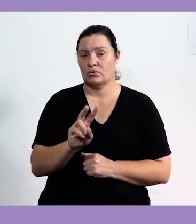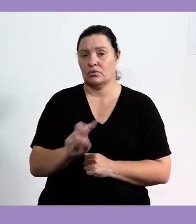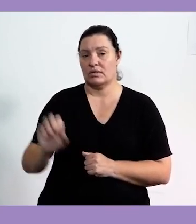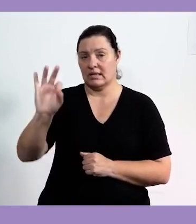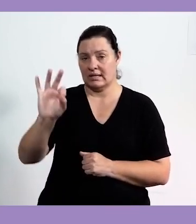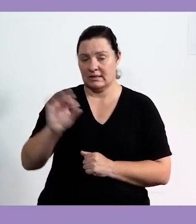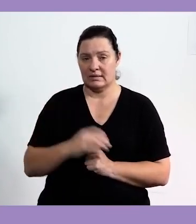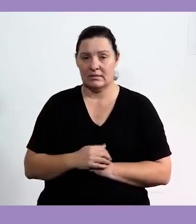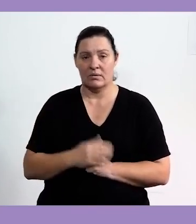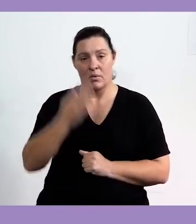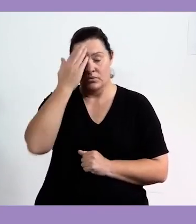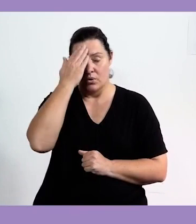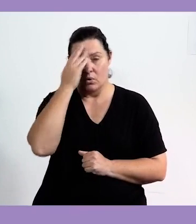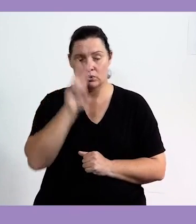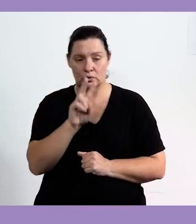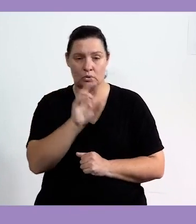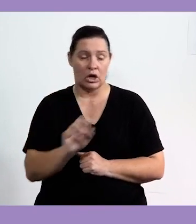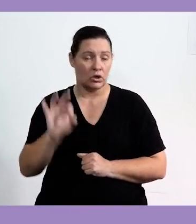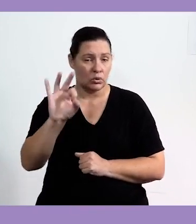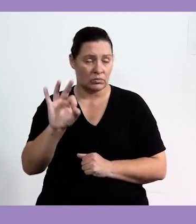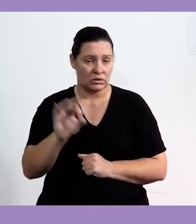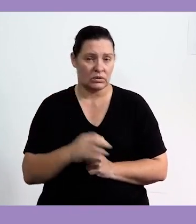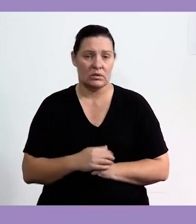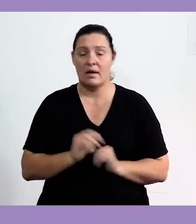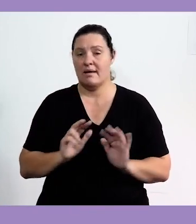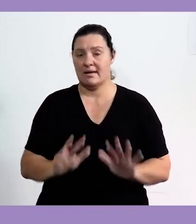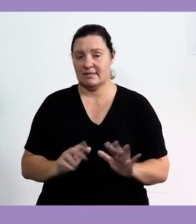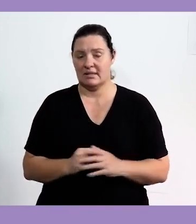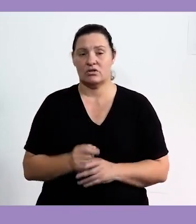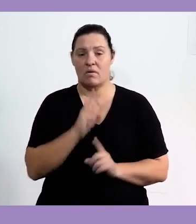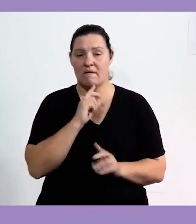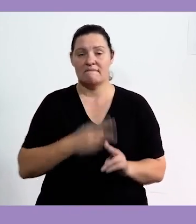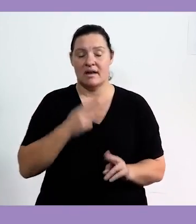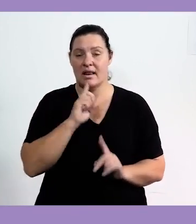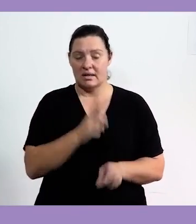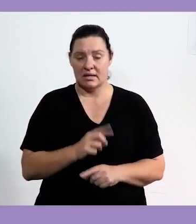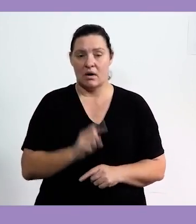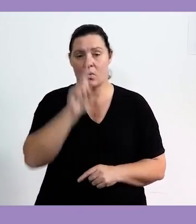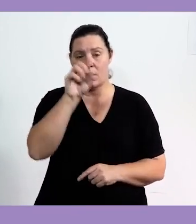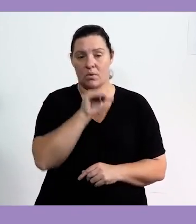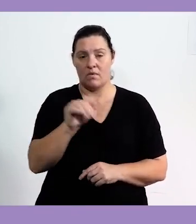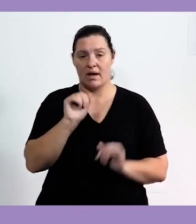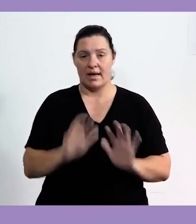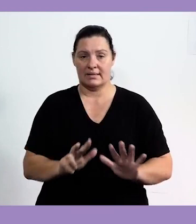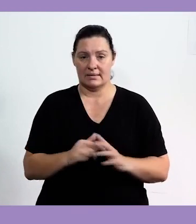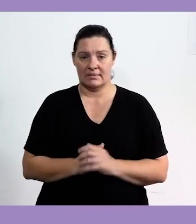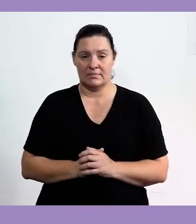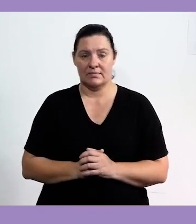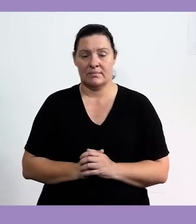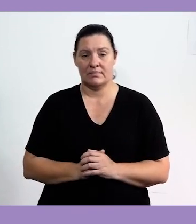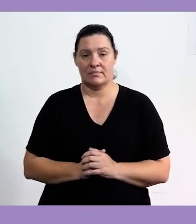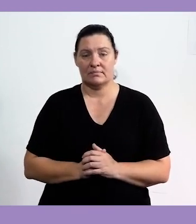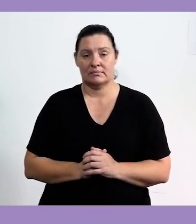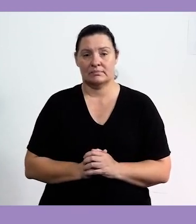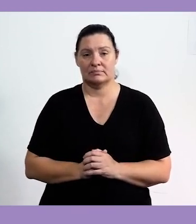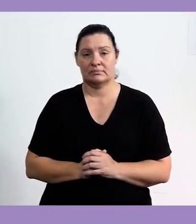2 exponent 3. We know that 2 cubed is 8. So our final answer is 1 divided